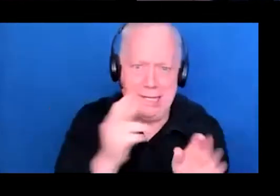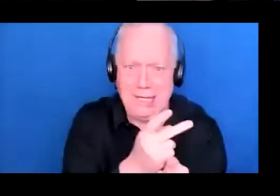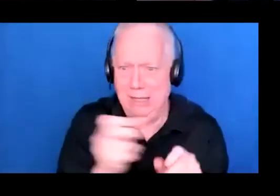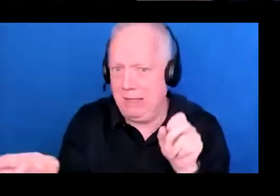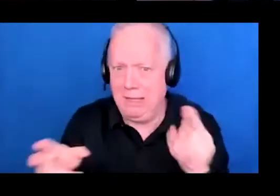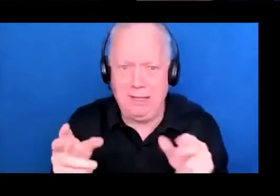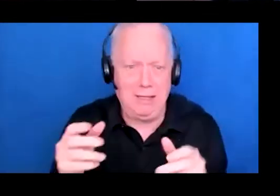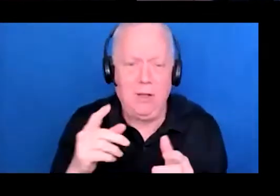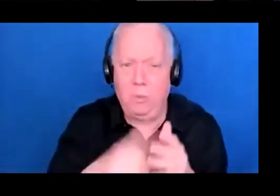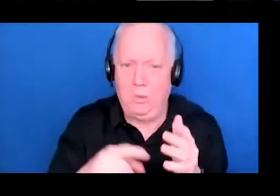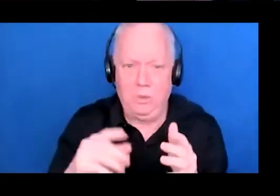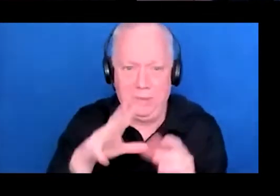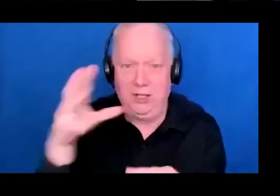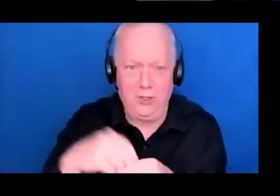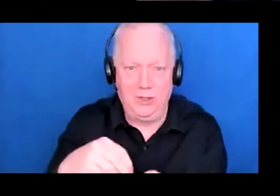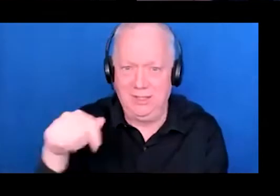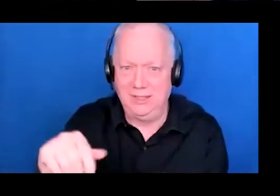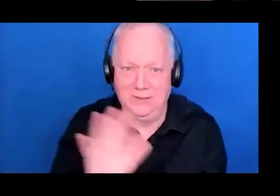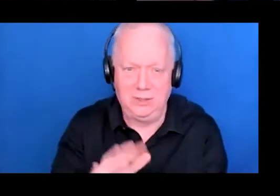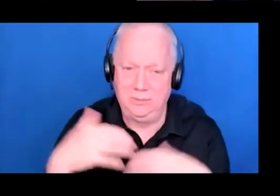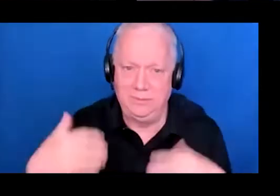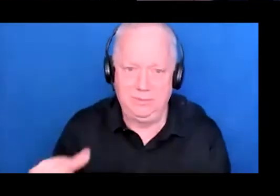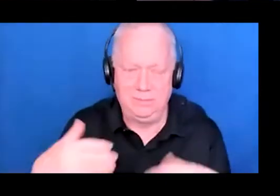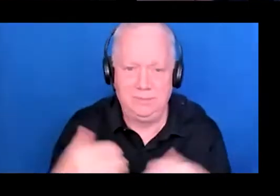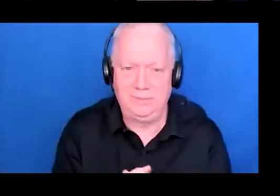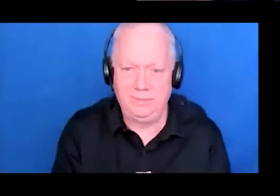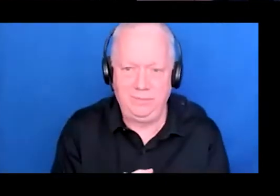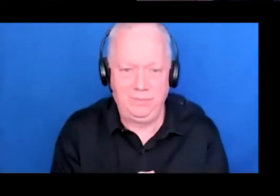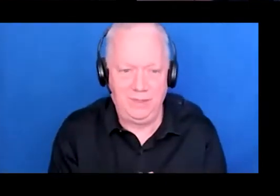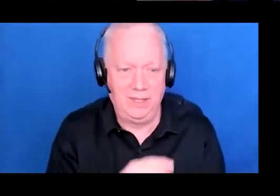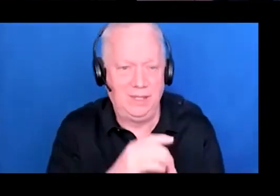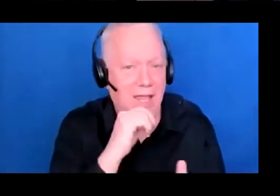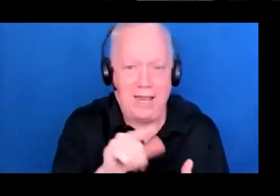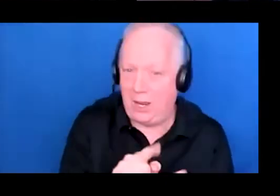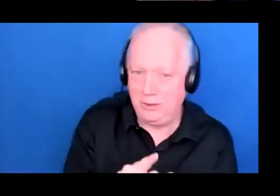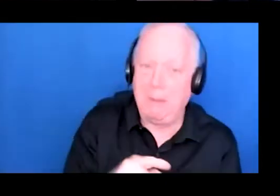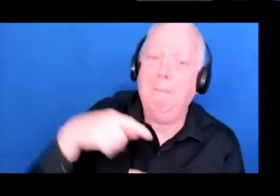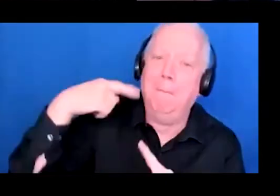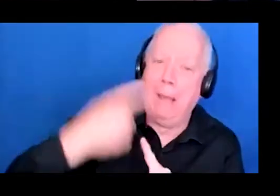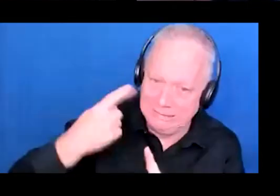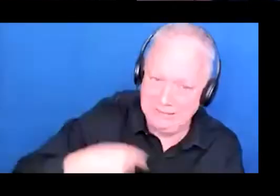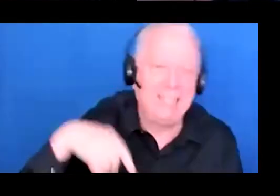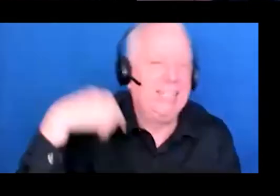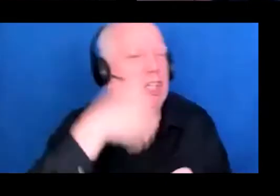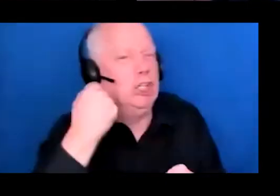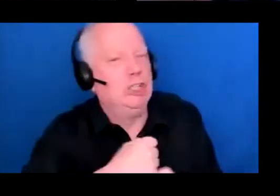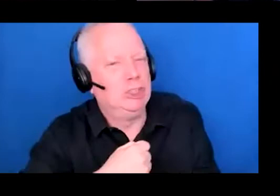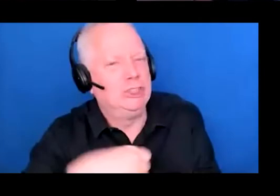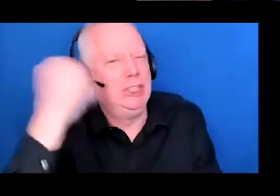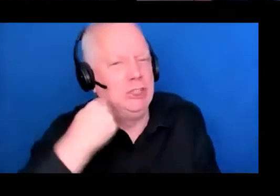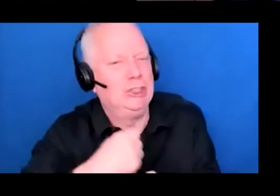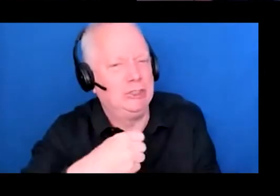What is going to be included in this film? It wasn't hours, it was months. Years. It was